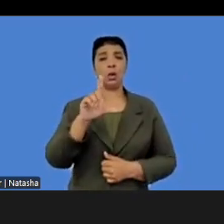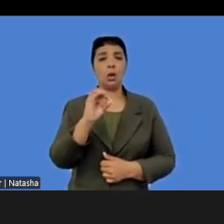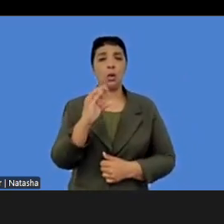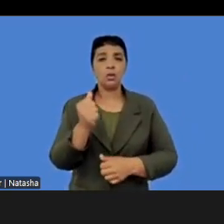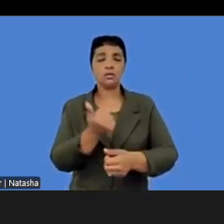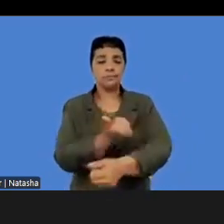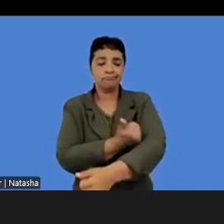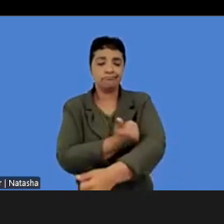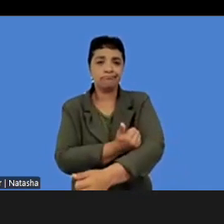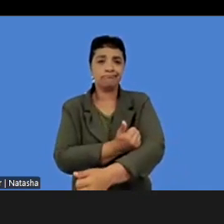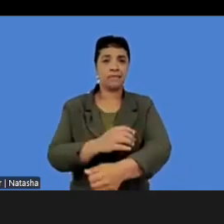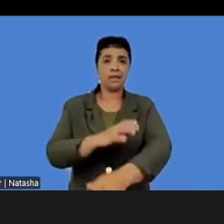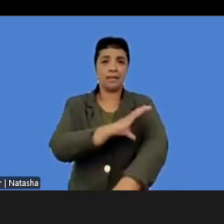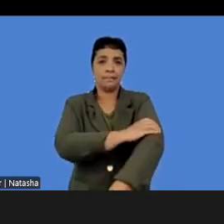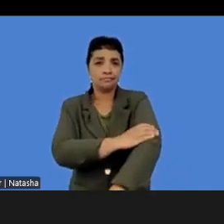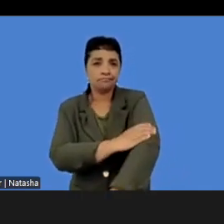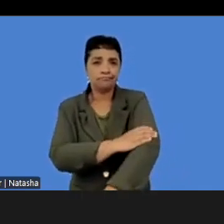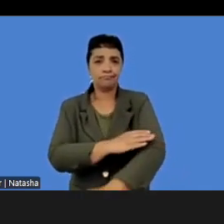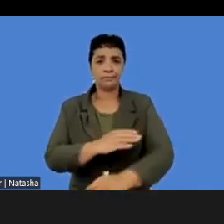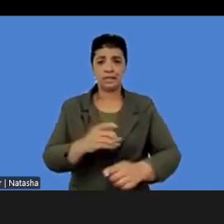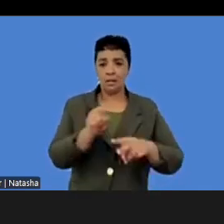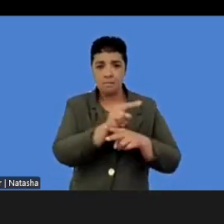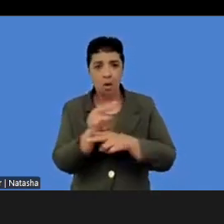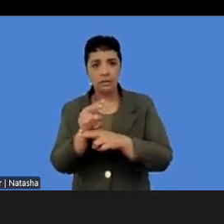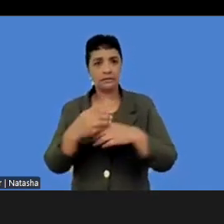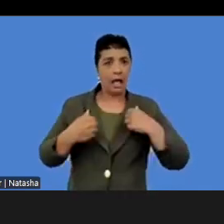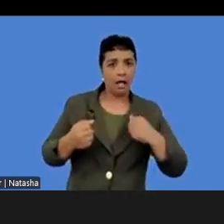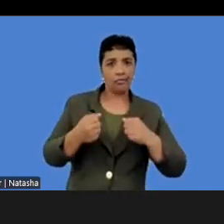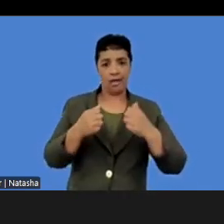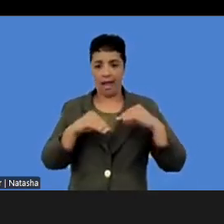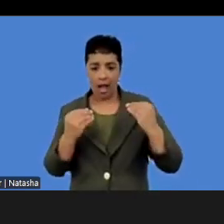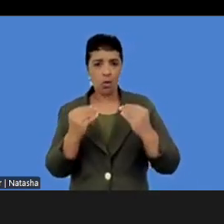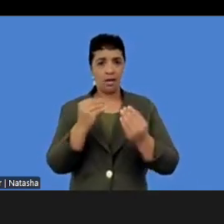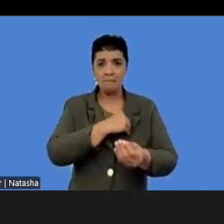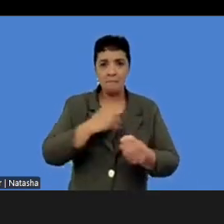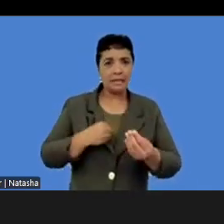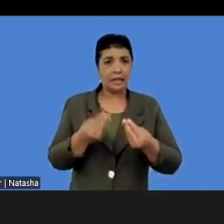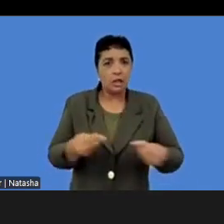the basic resources to even monitor and ensure the health of these patients.